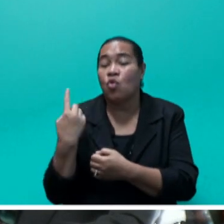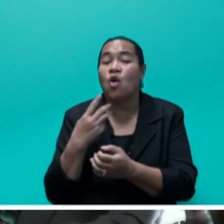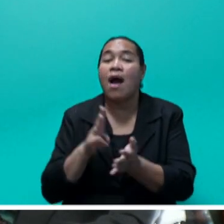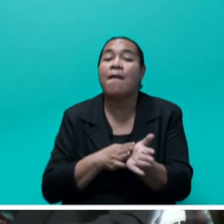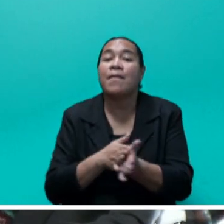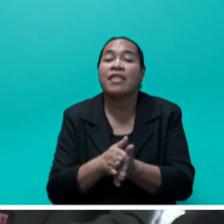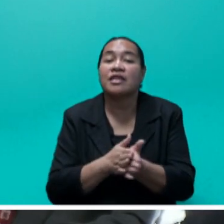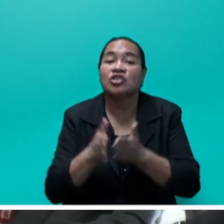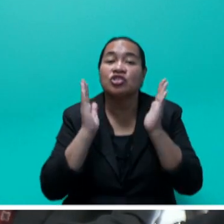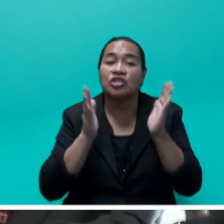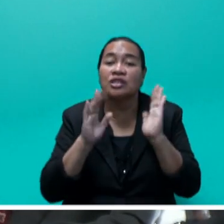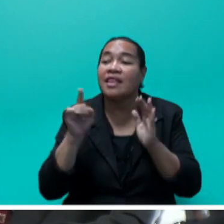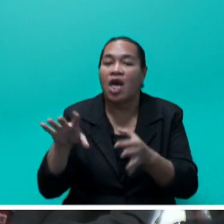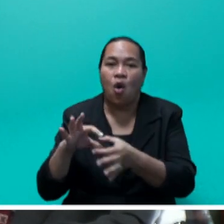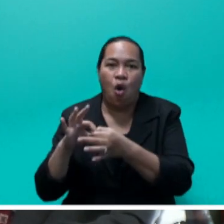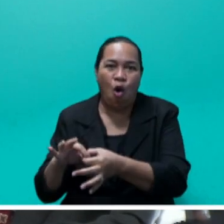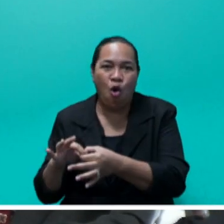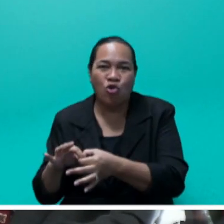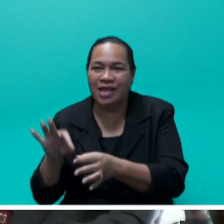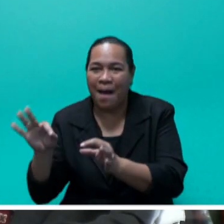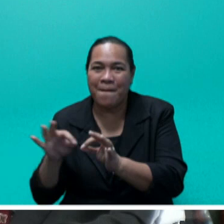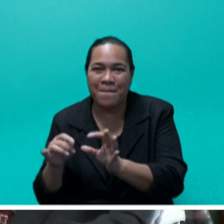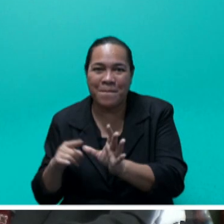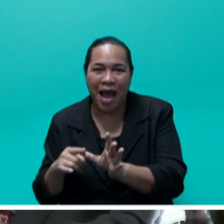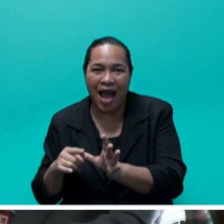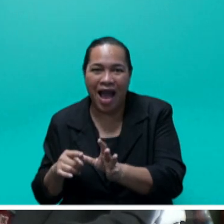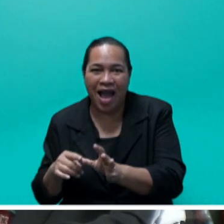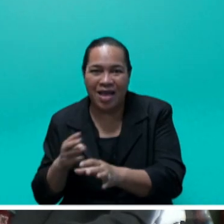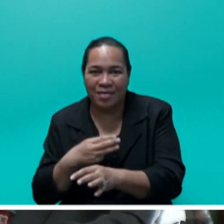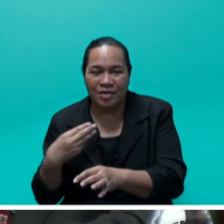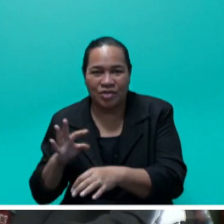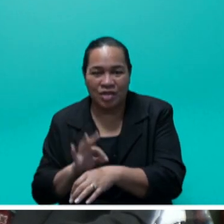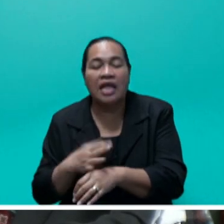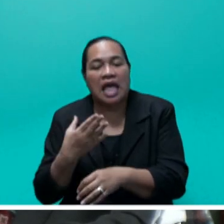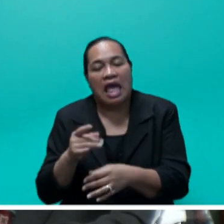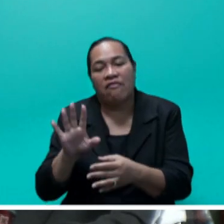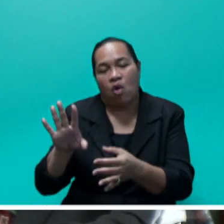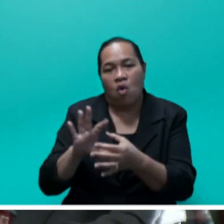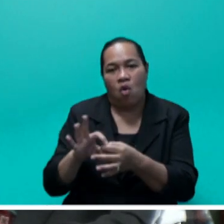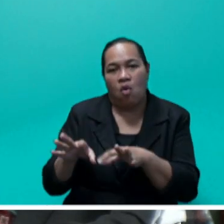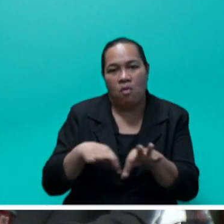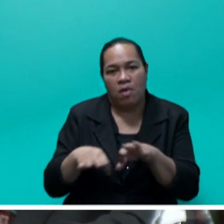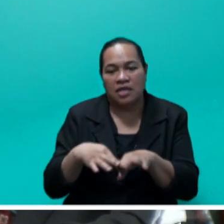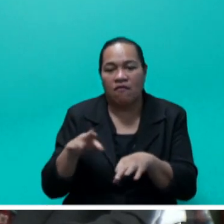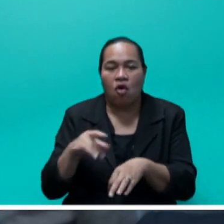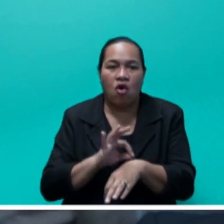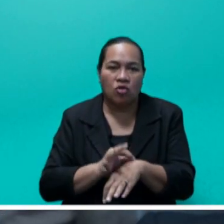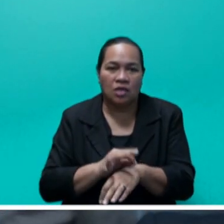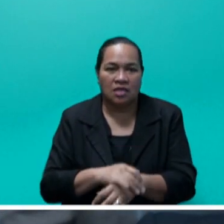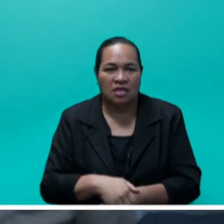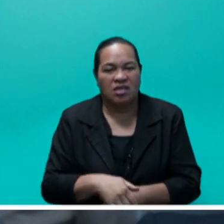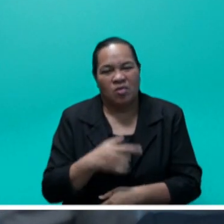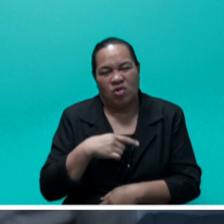Fiji, who are the owners of the Mbaa Mission Hospital, that there were alternate plans for the property. So due to